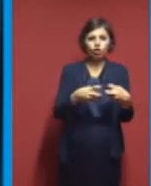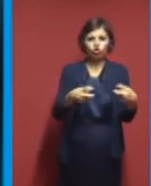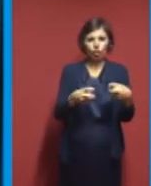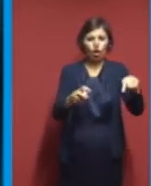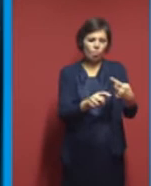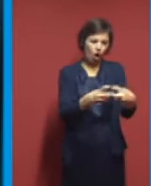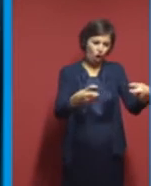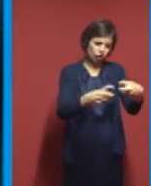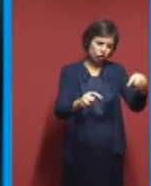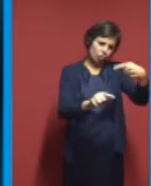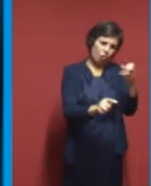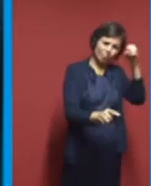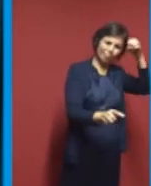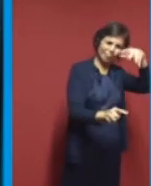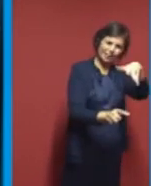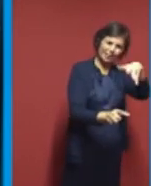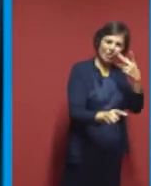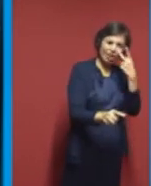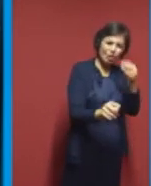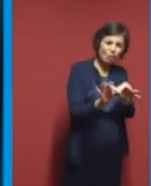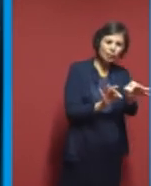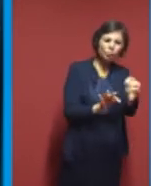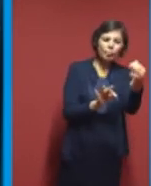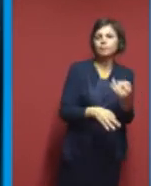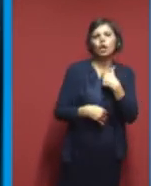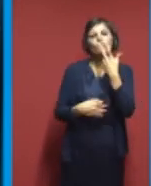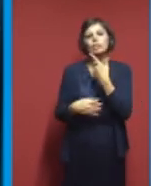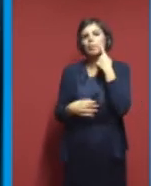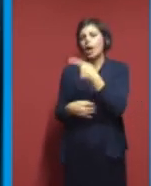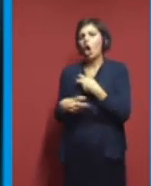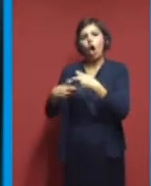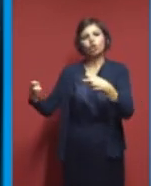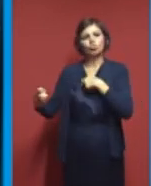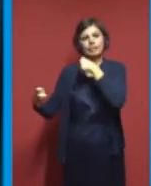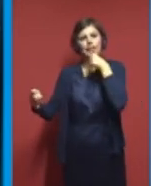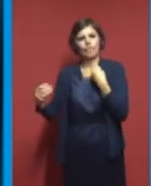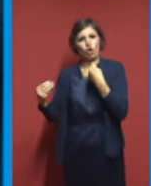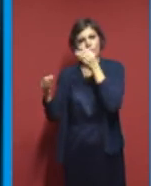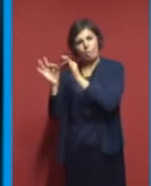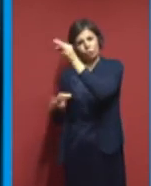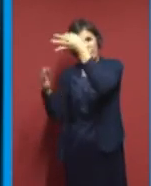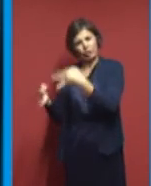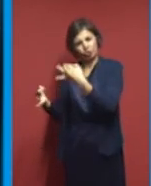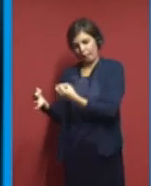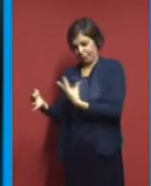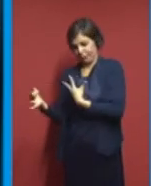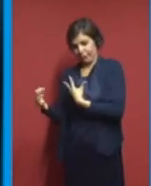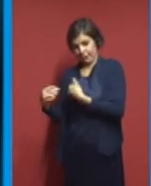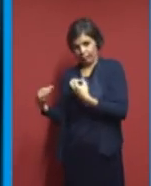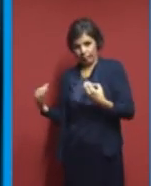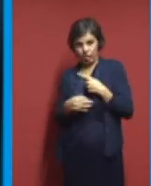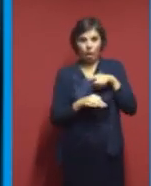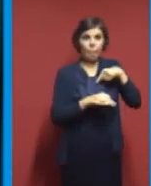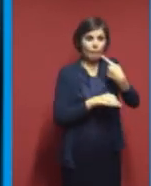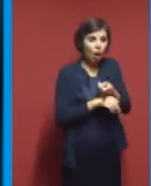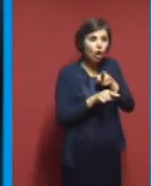cells, so we get a perfect match in terms of the implant itself. So we put these in the bioreactor, and after 3 weeks in